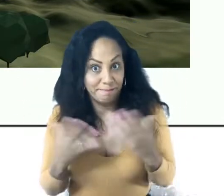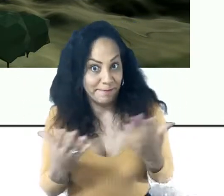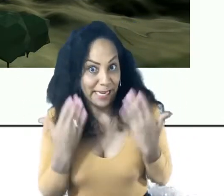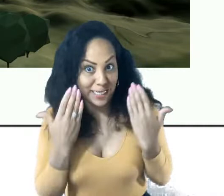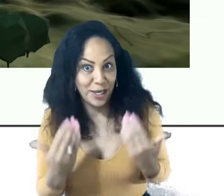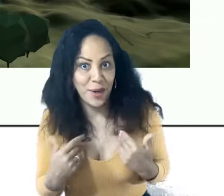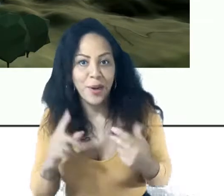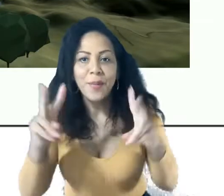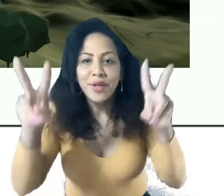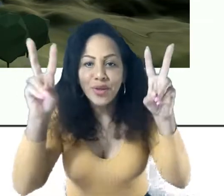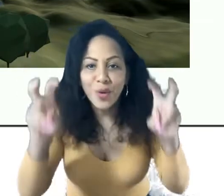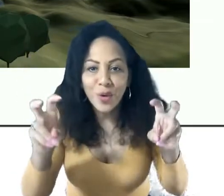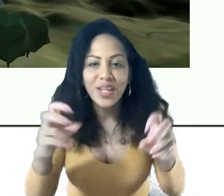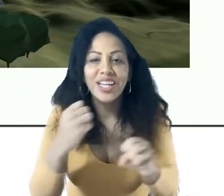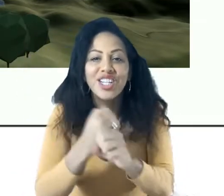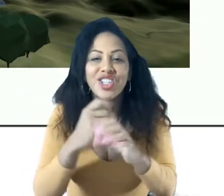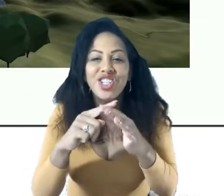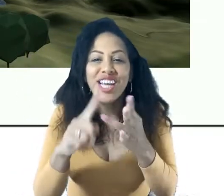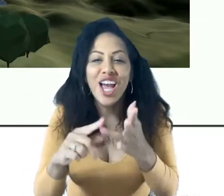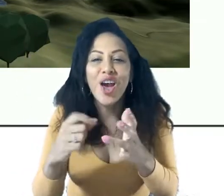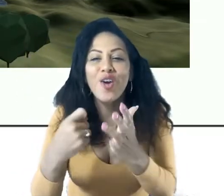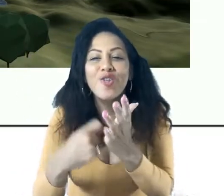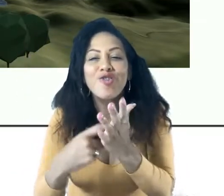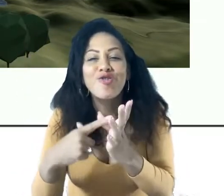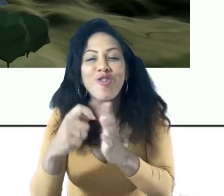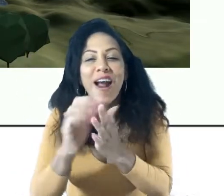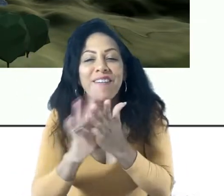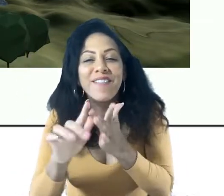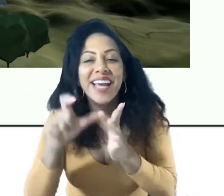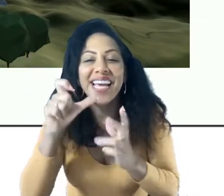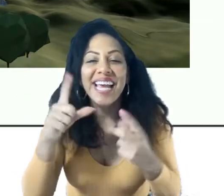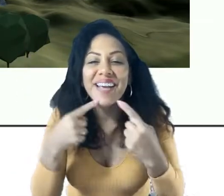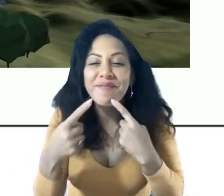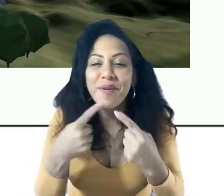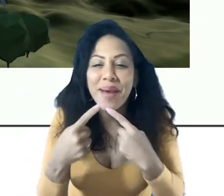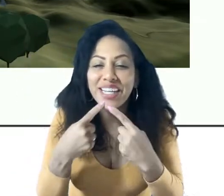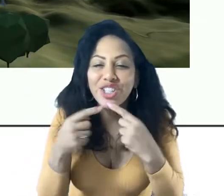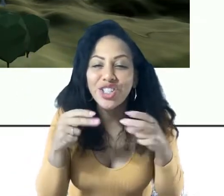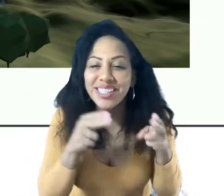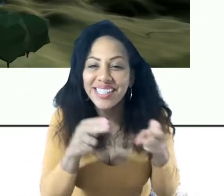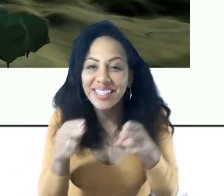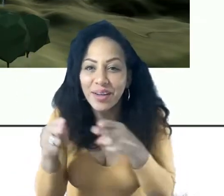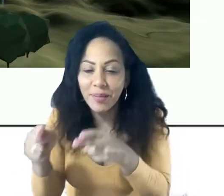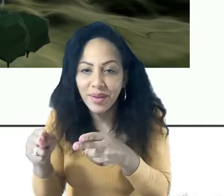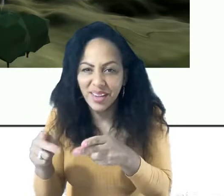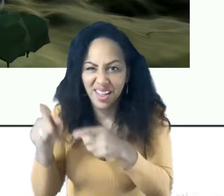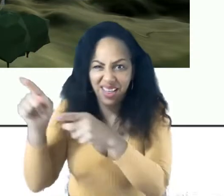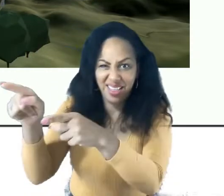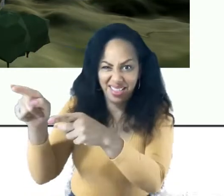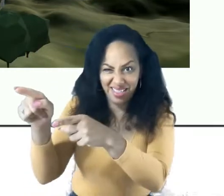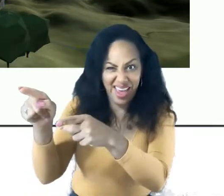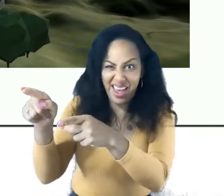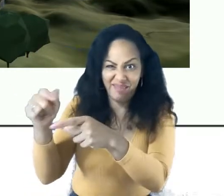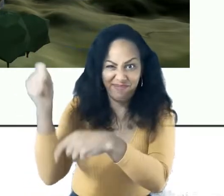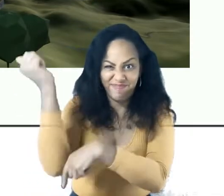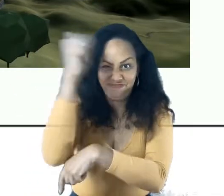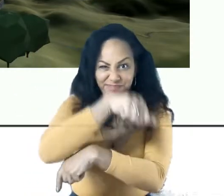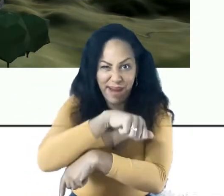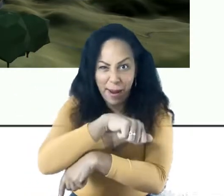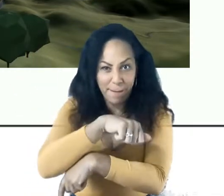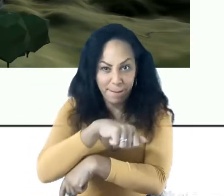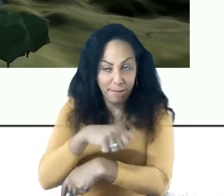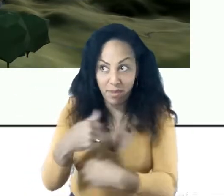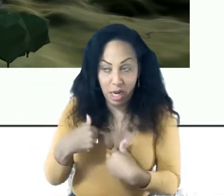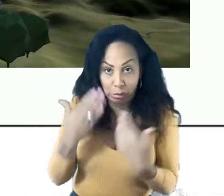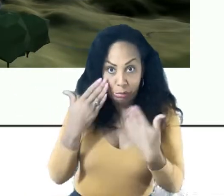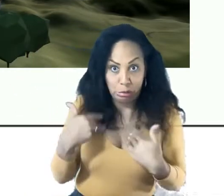Geographic Information System, right? Many of you know this. So there's a way in which they do it, which is very clever. I don't know how it works, but